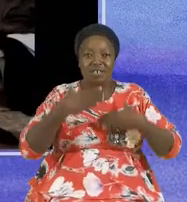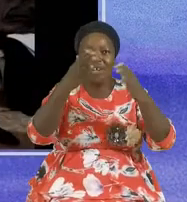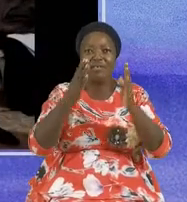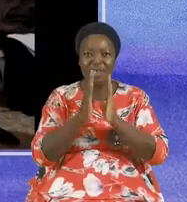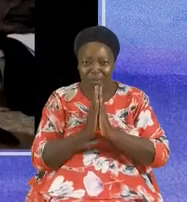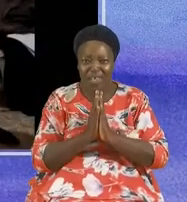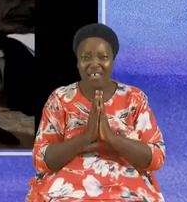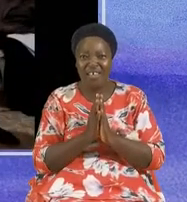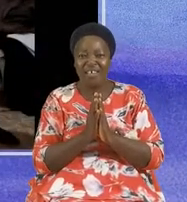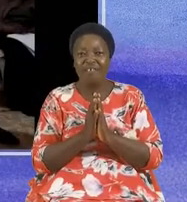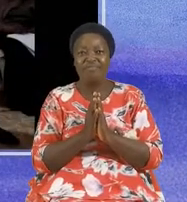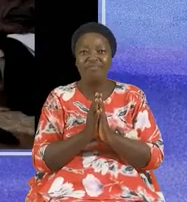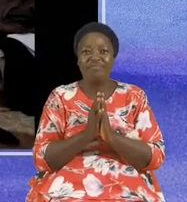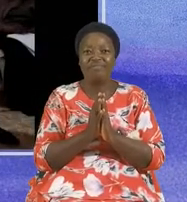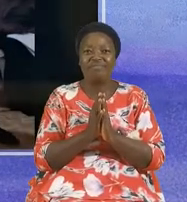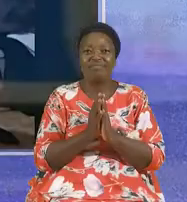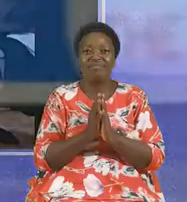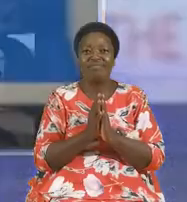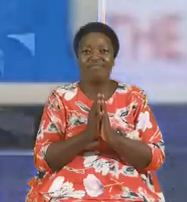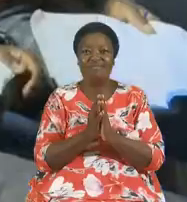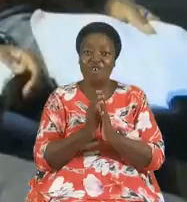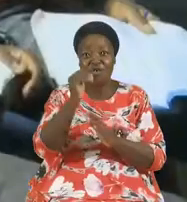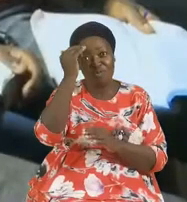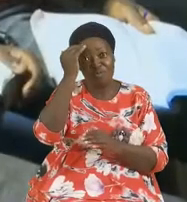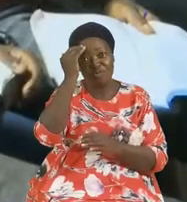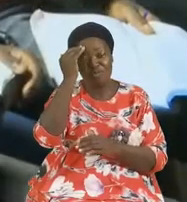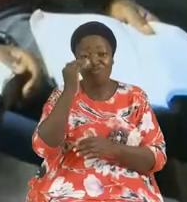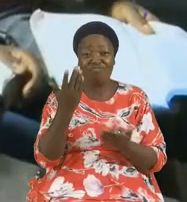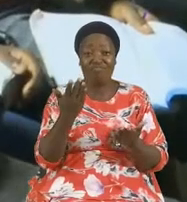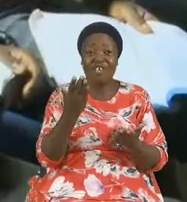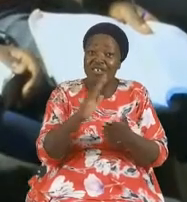you do anything. I didn't hear your amen. Amen.